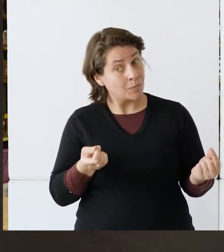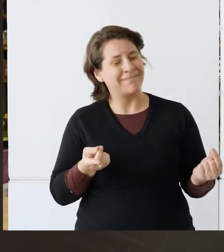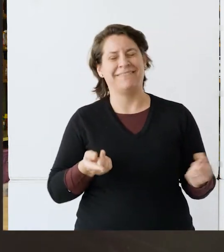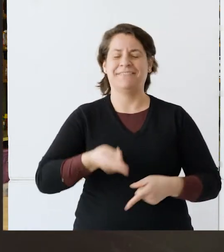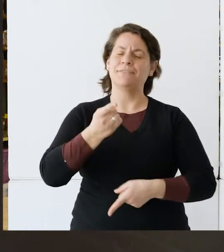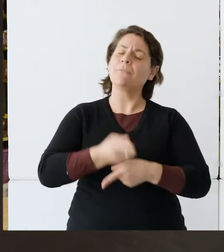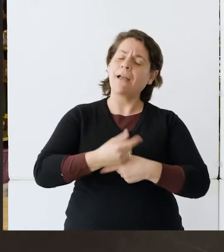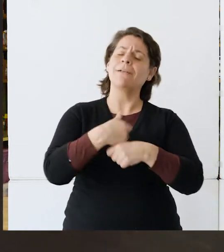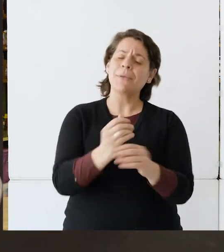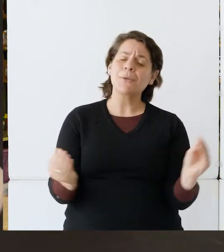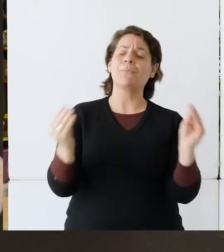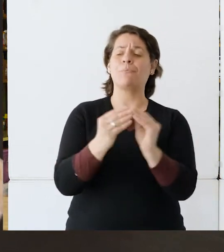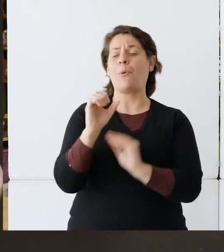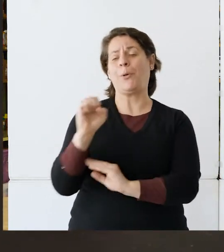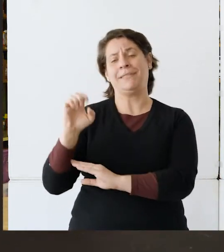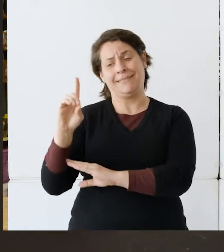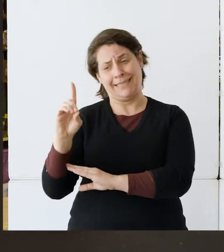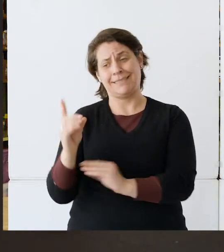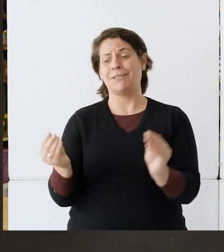seeds ever.